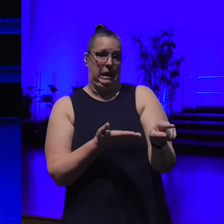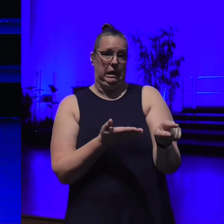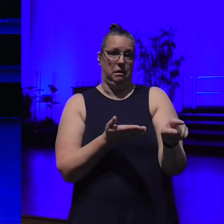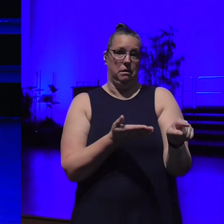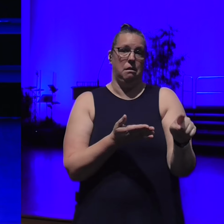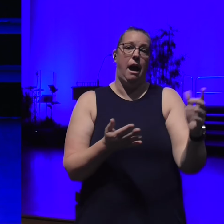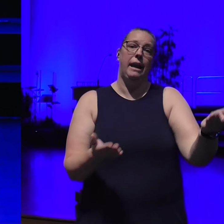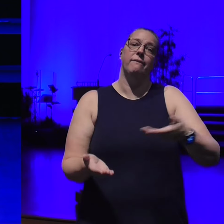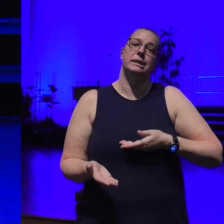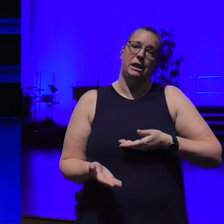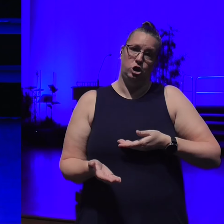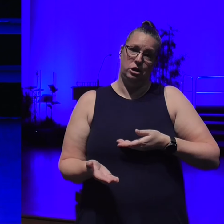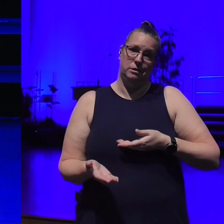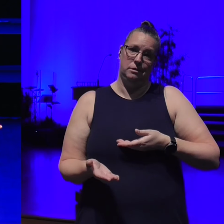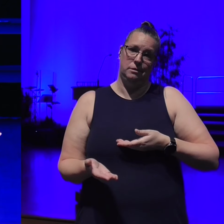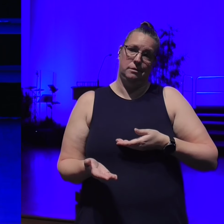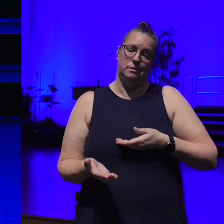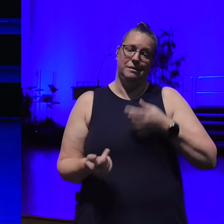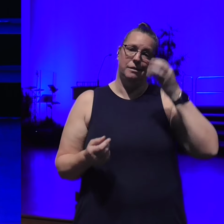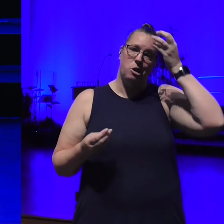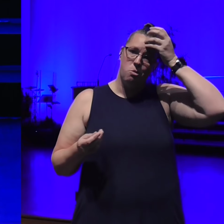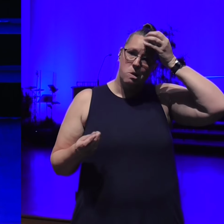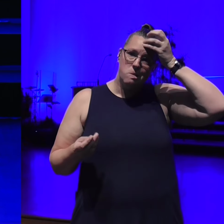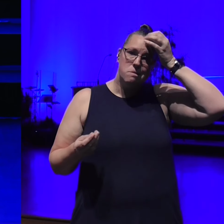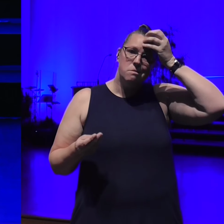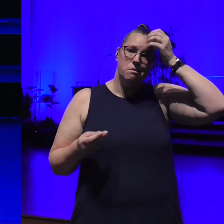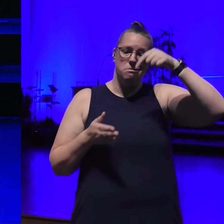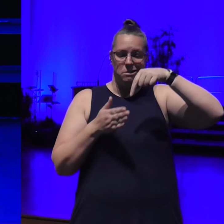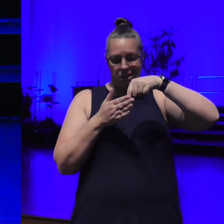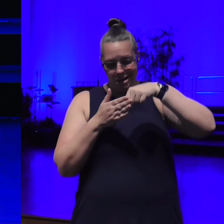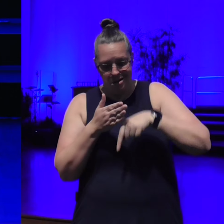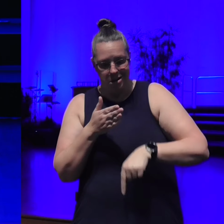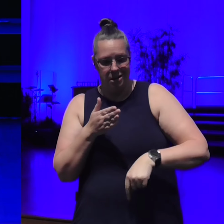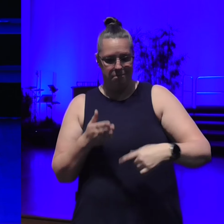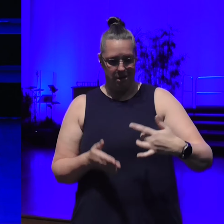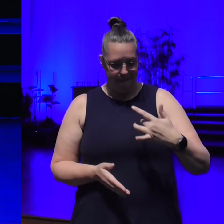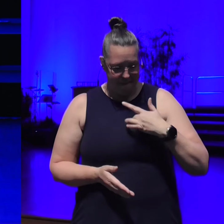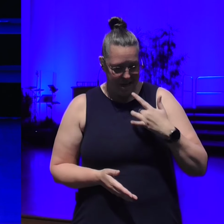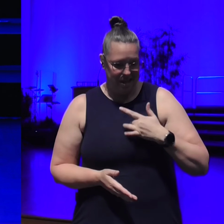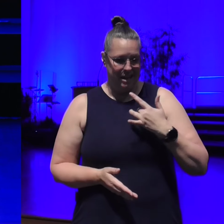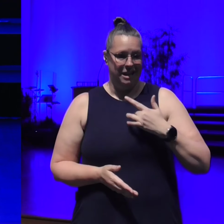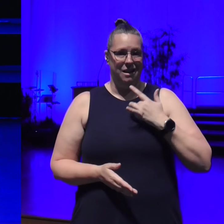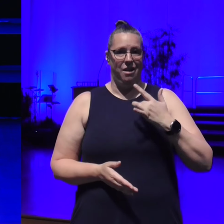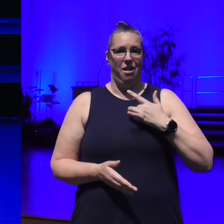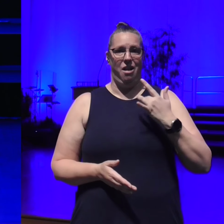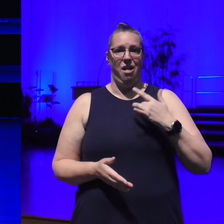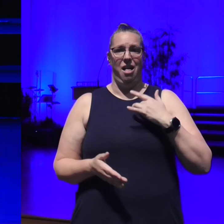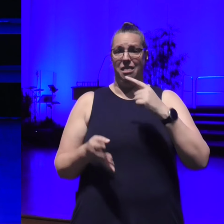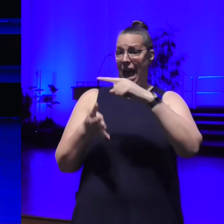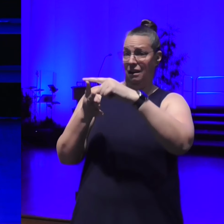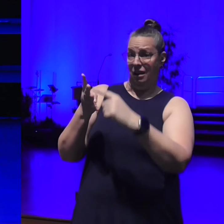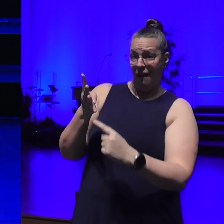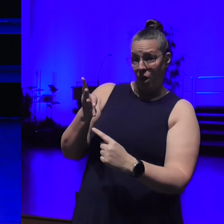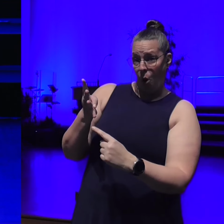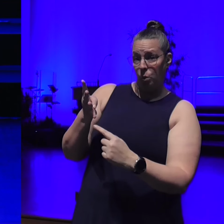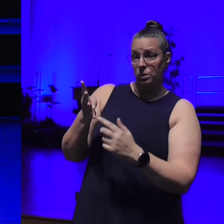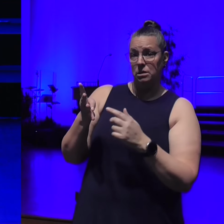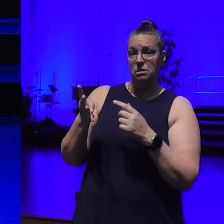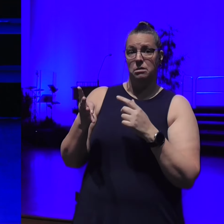an invitation to contemplate, to deepen, feel into any of these that might be up for